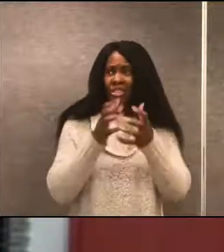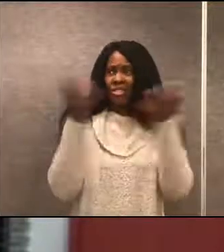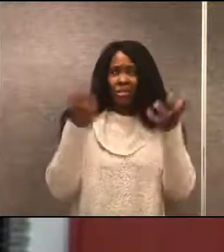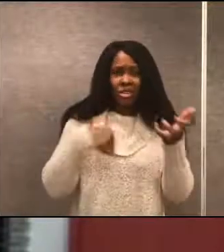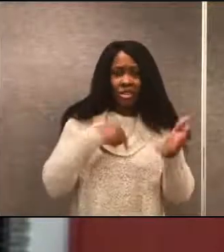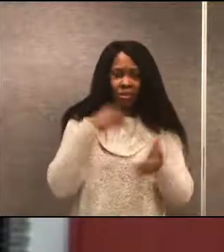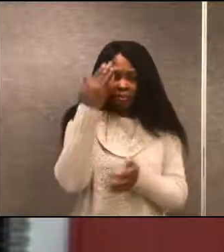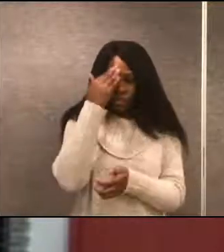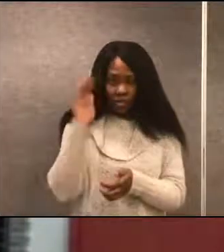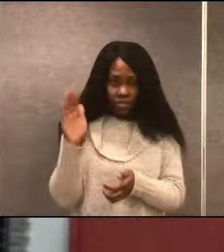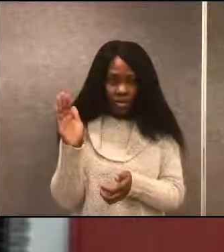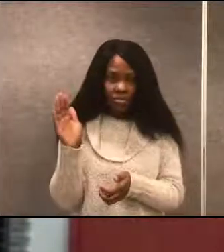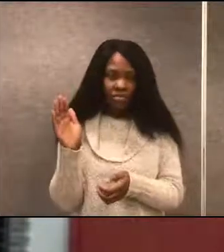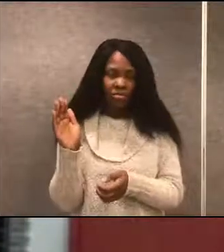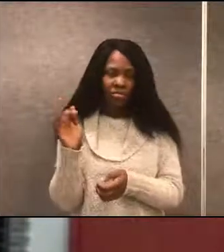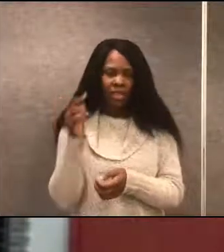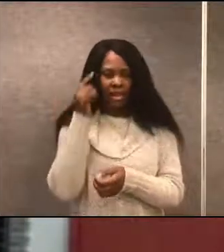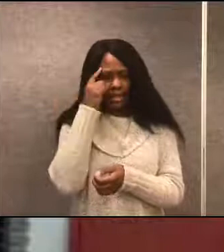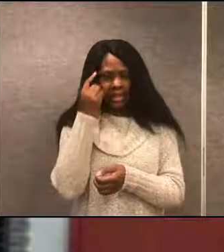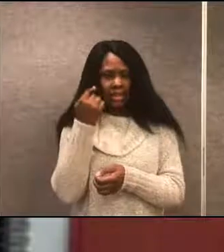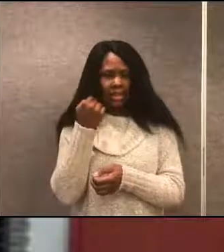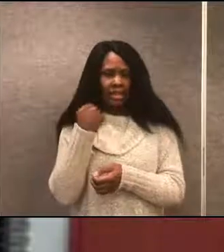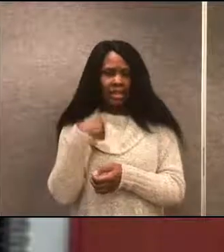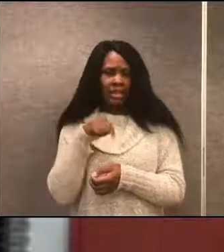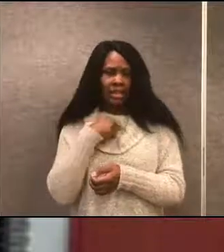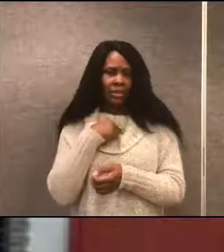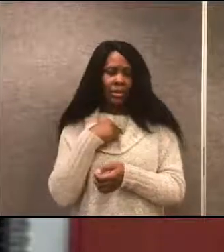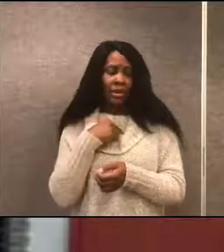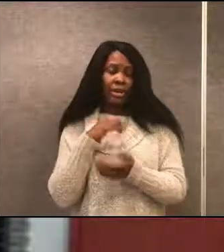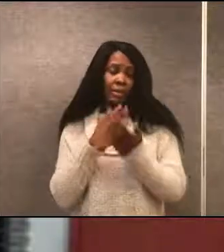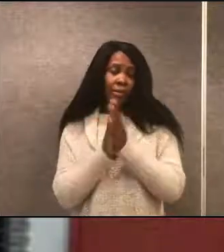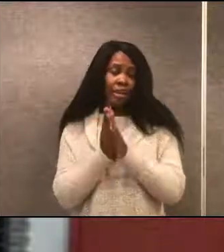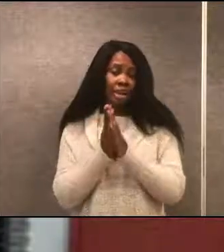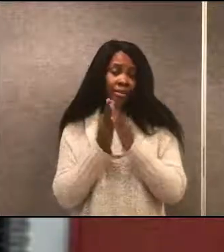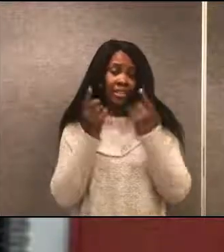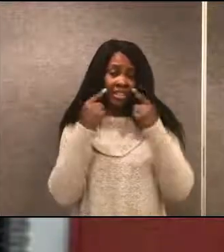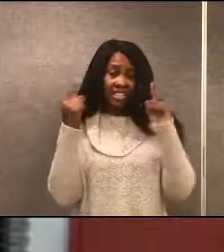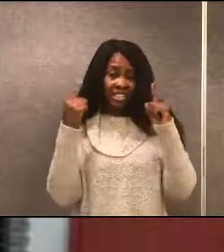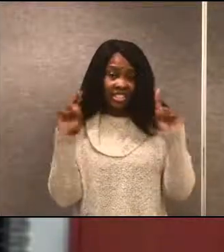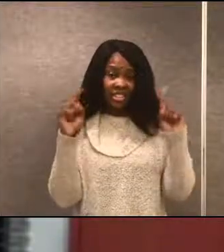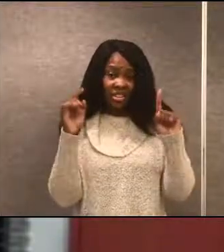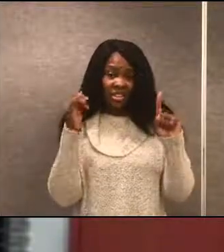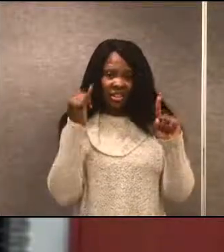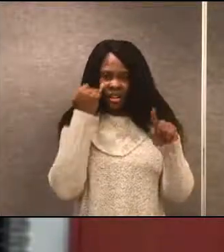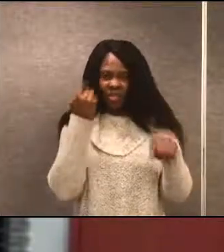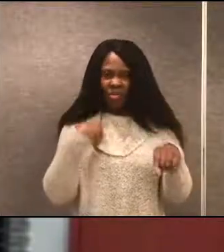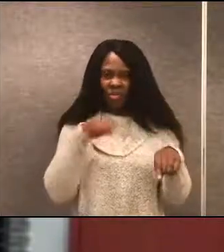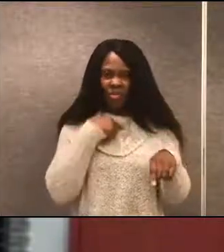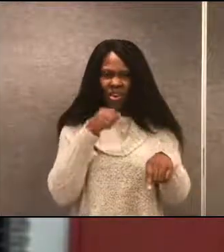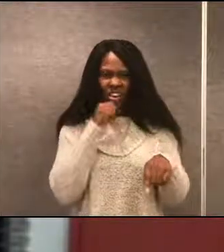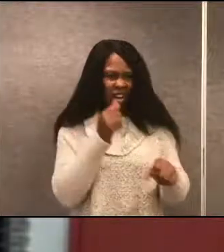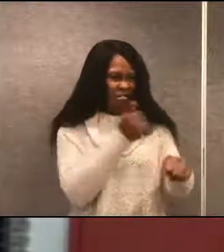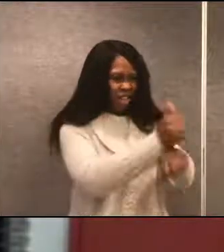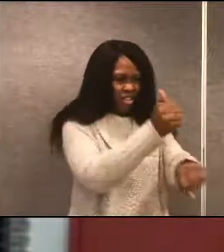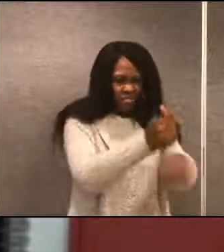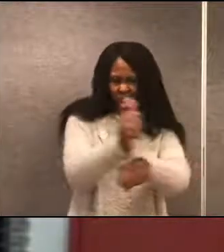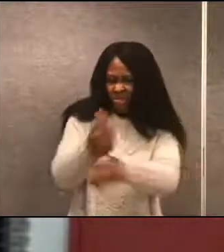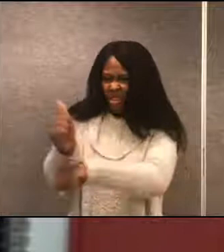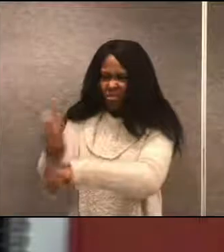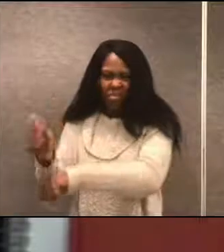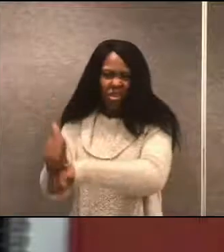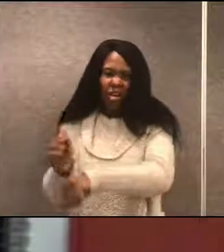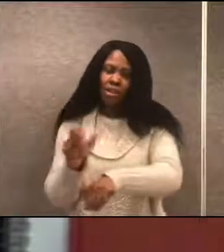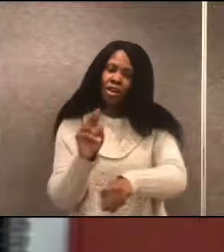then I think that we become more successful when we're not necessarily pointing fingers, but when we're saying, here, let